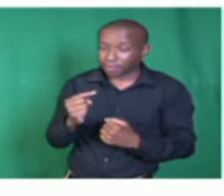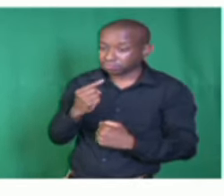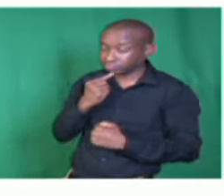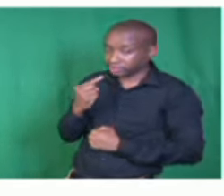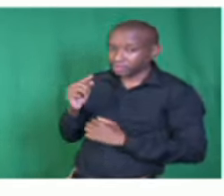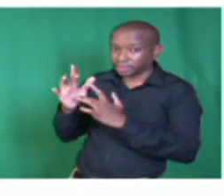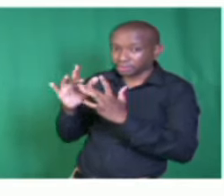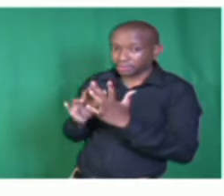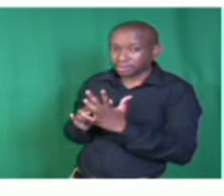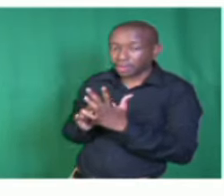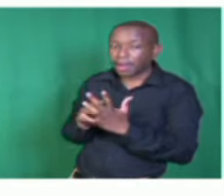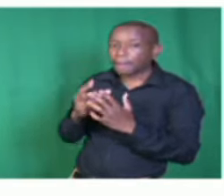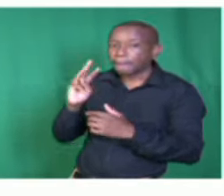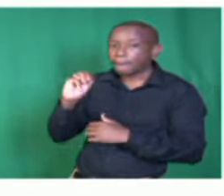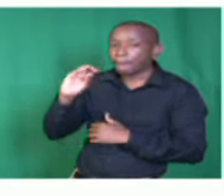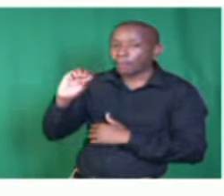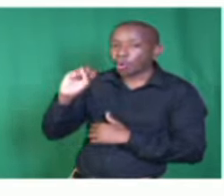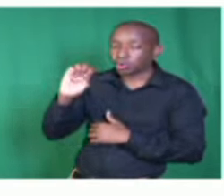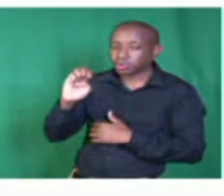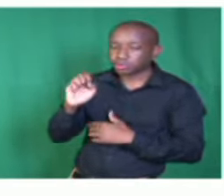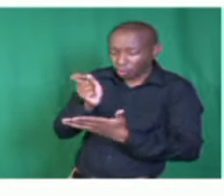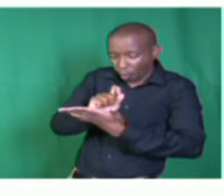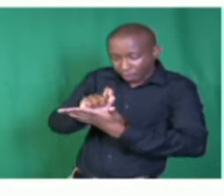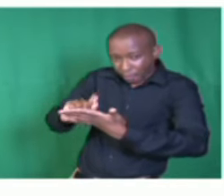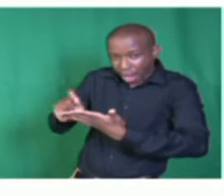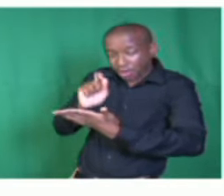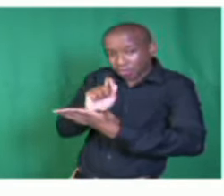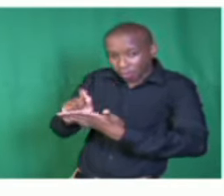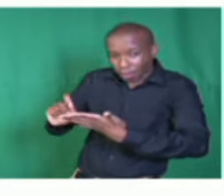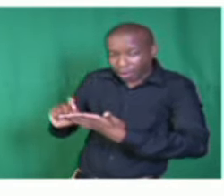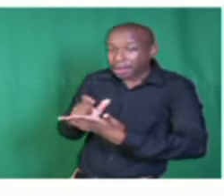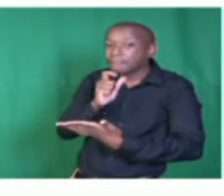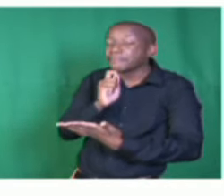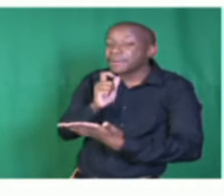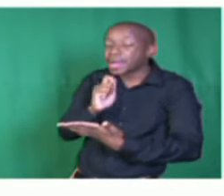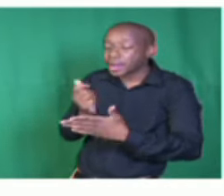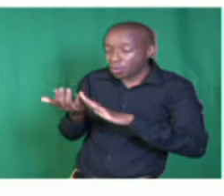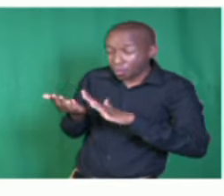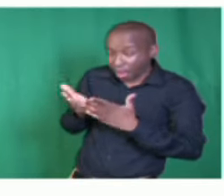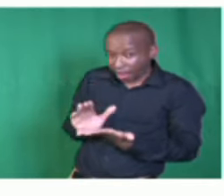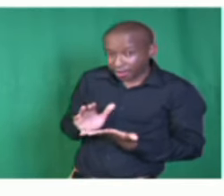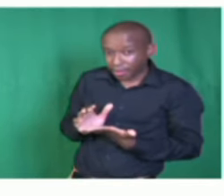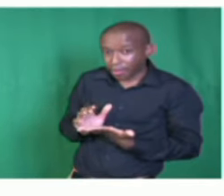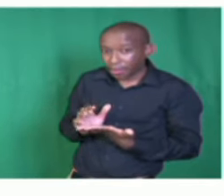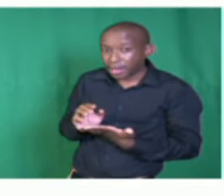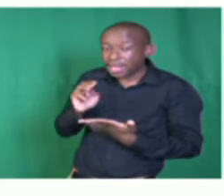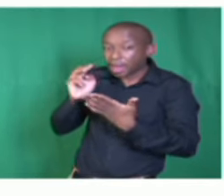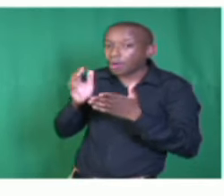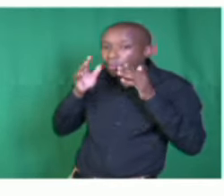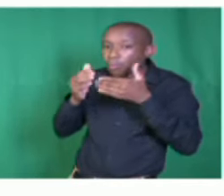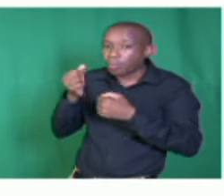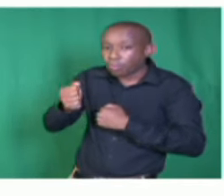Jesus, Moses wrote that if a man dies, Moses wrote that